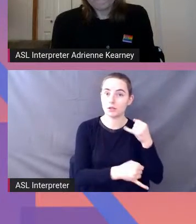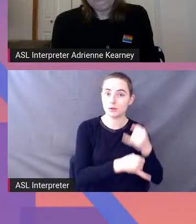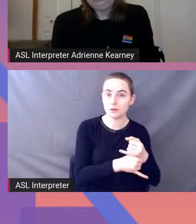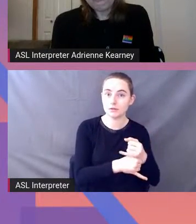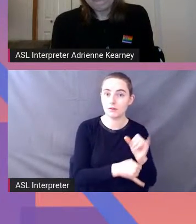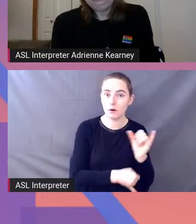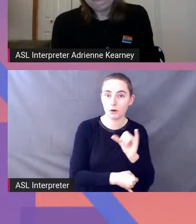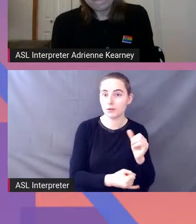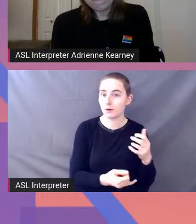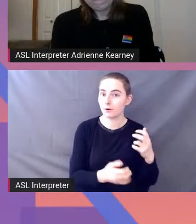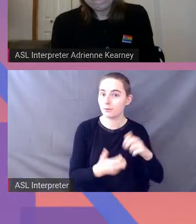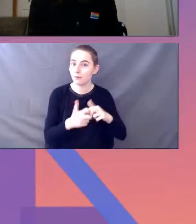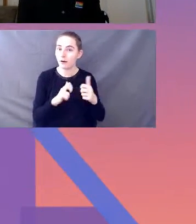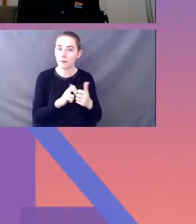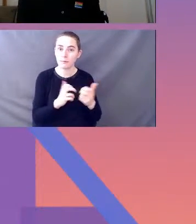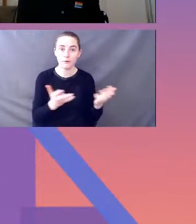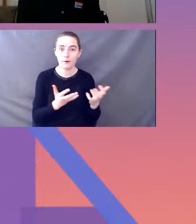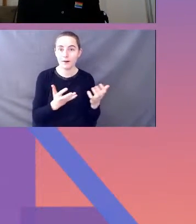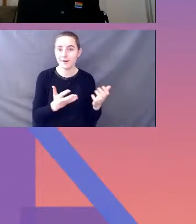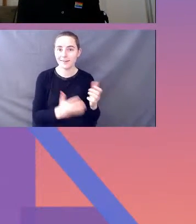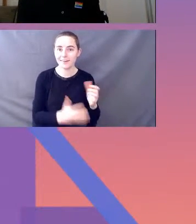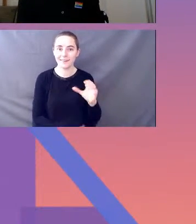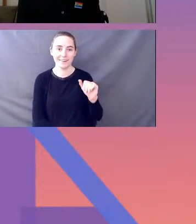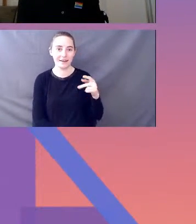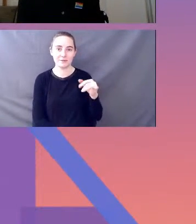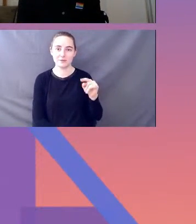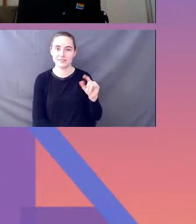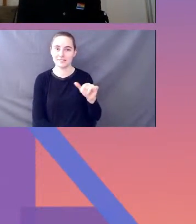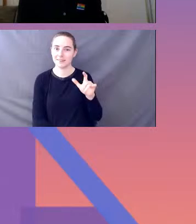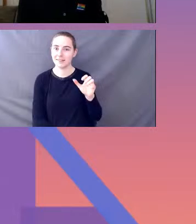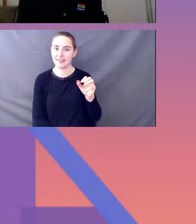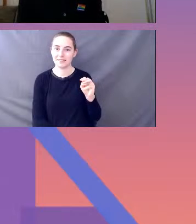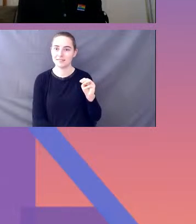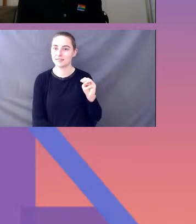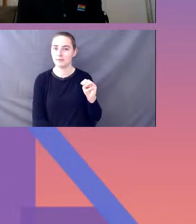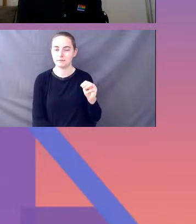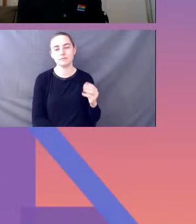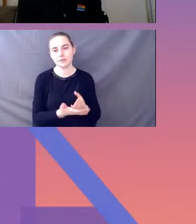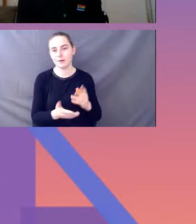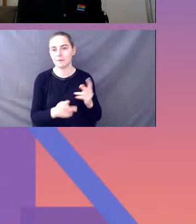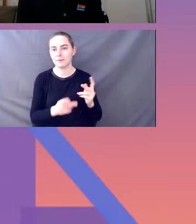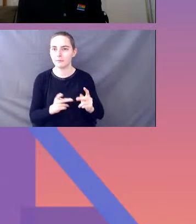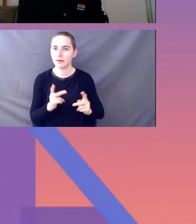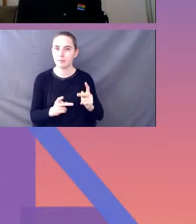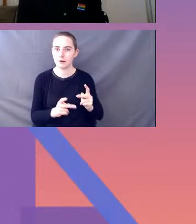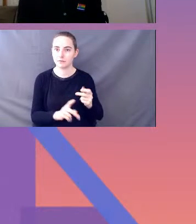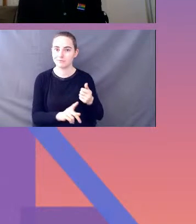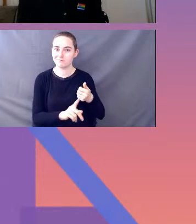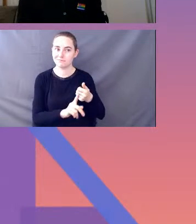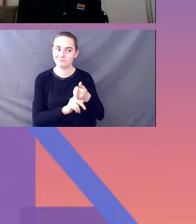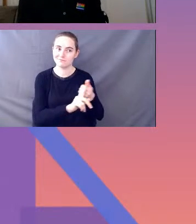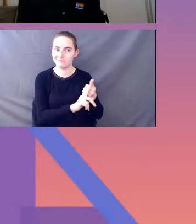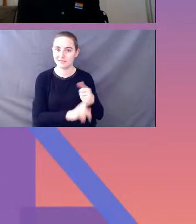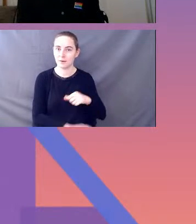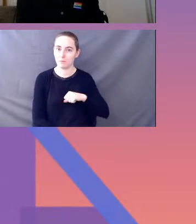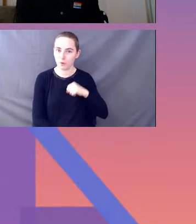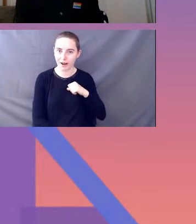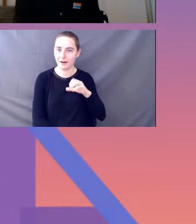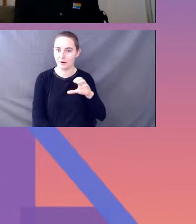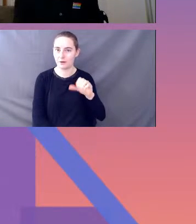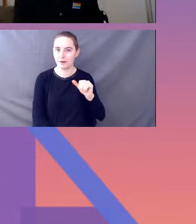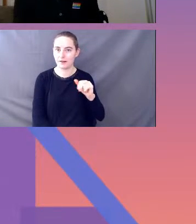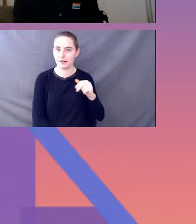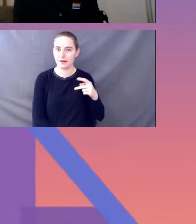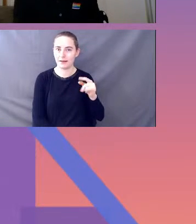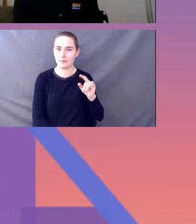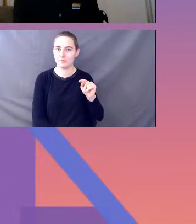capitalism, that we all, say some people are proud capitalists, you know what I